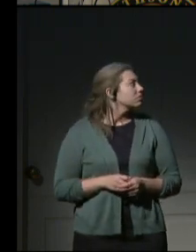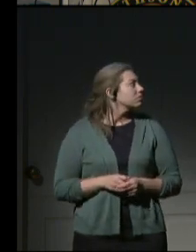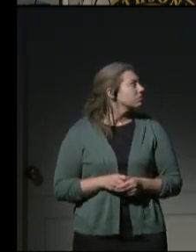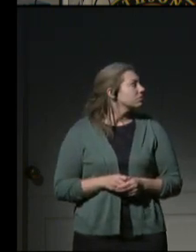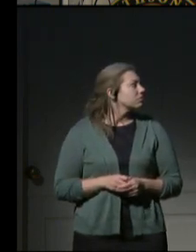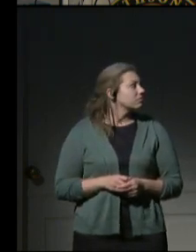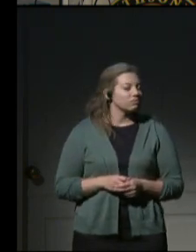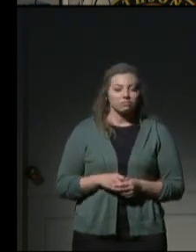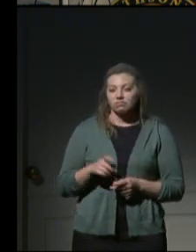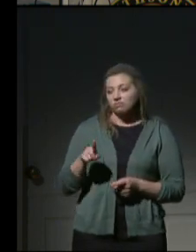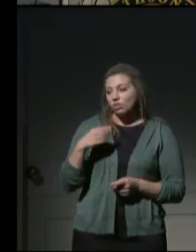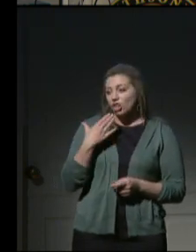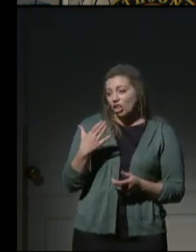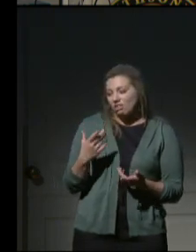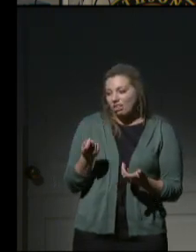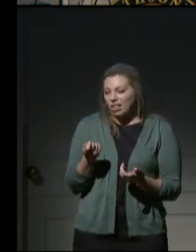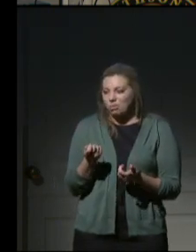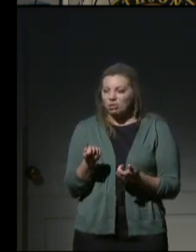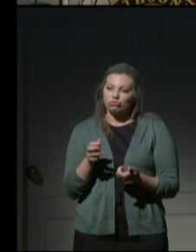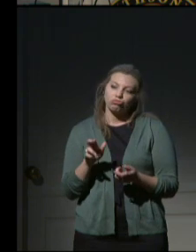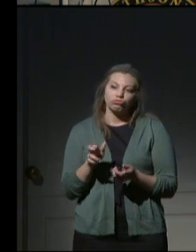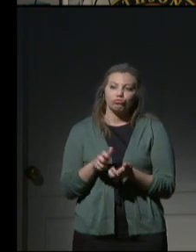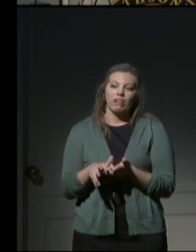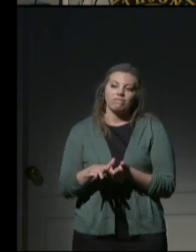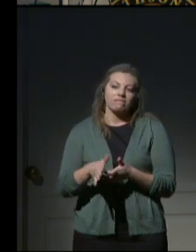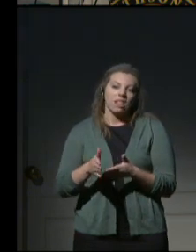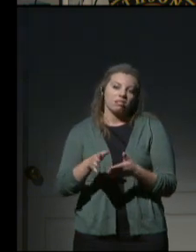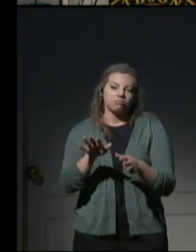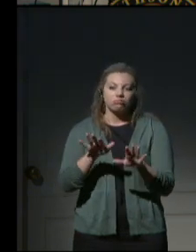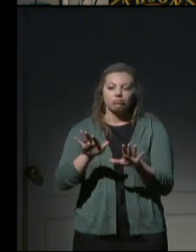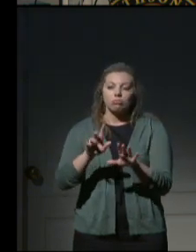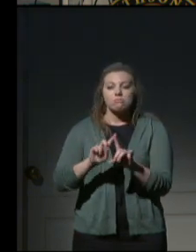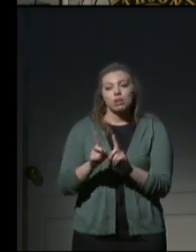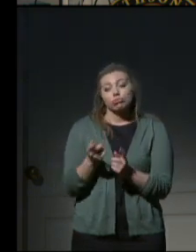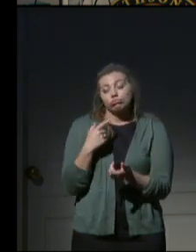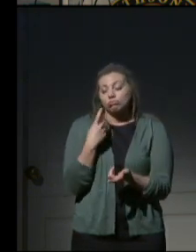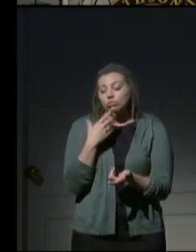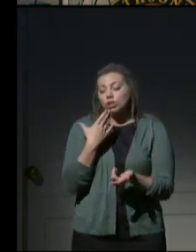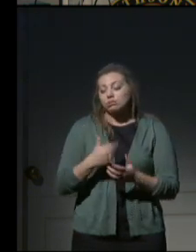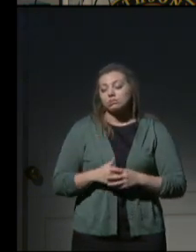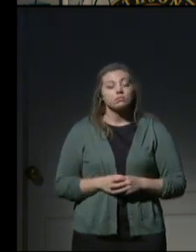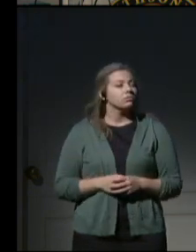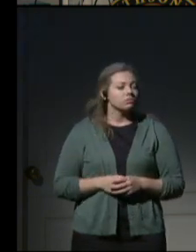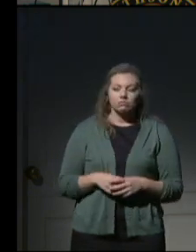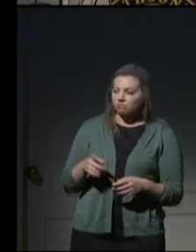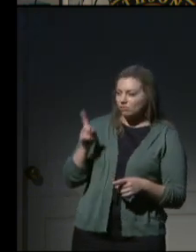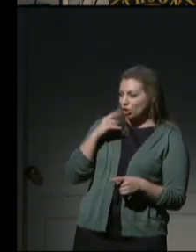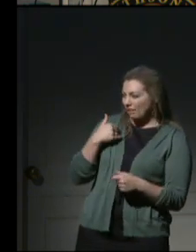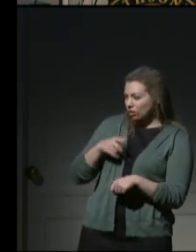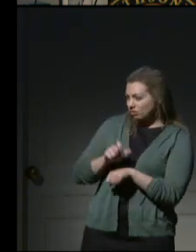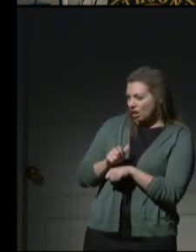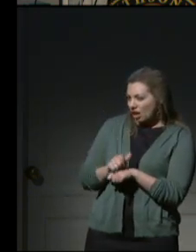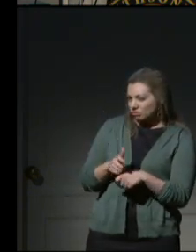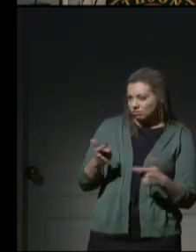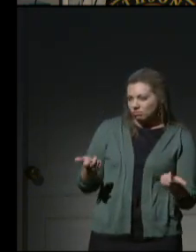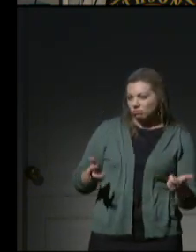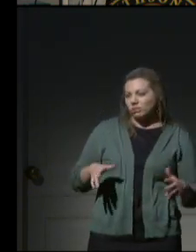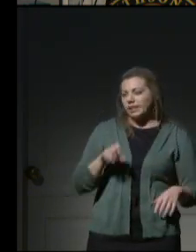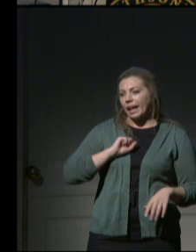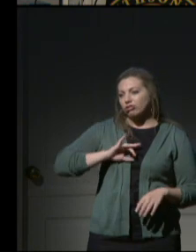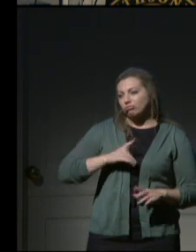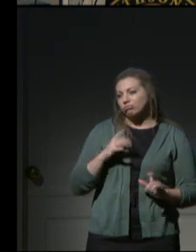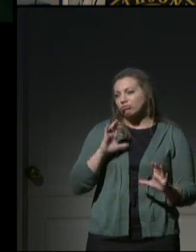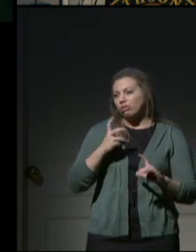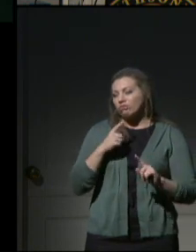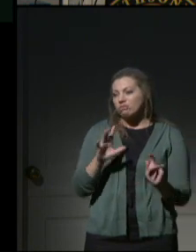You look good. A little rough around the edges, but good. Heard about a job. Big shot gangster putting